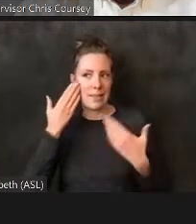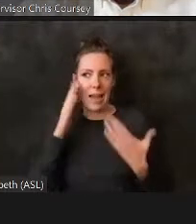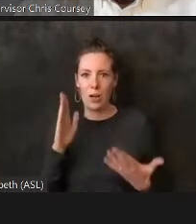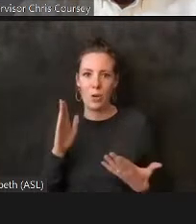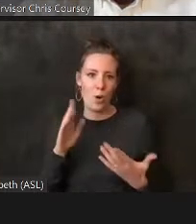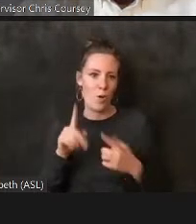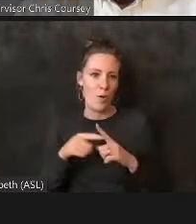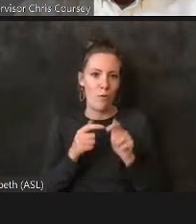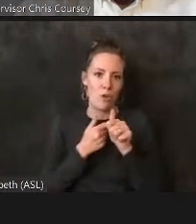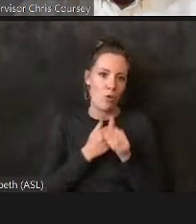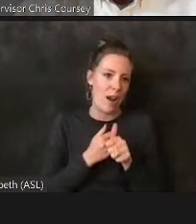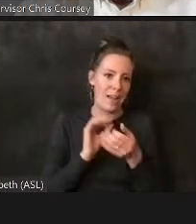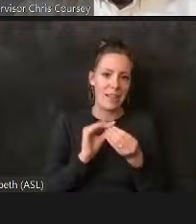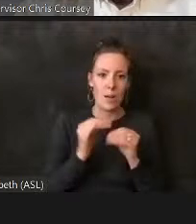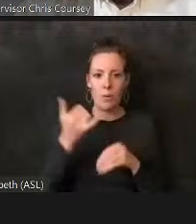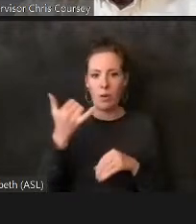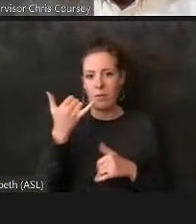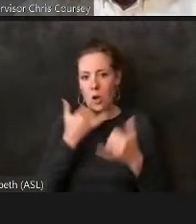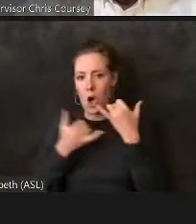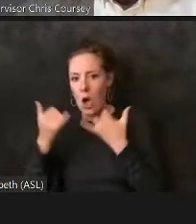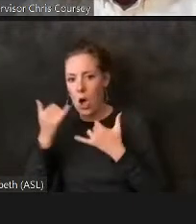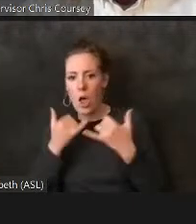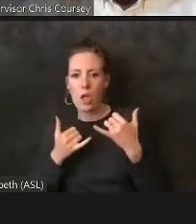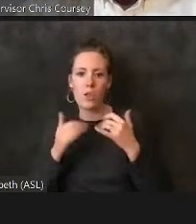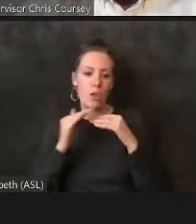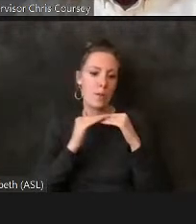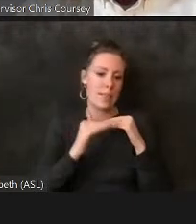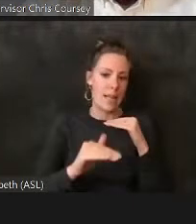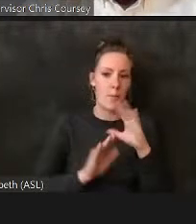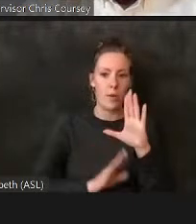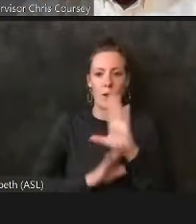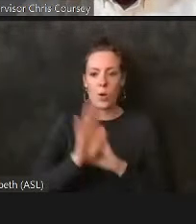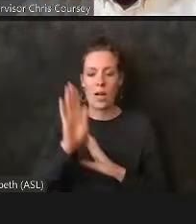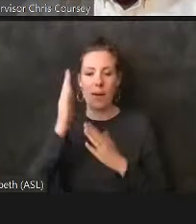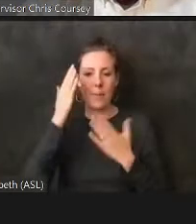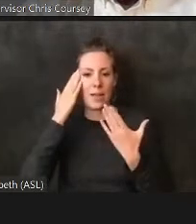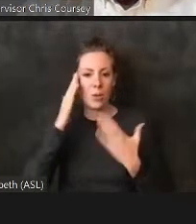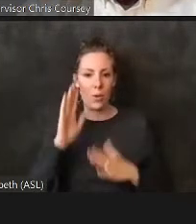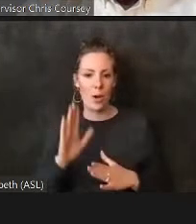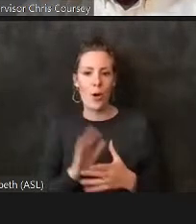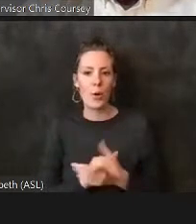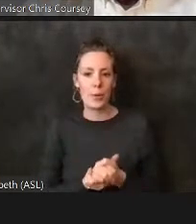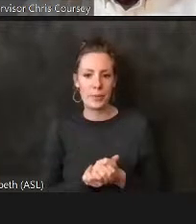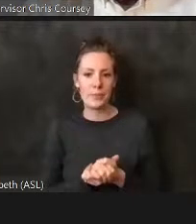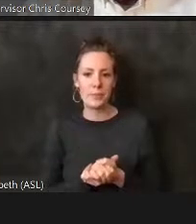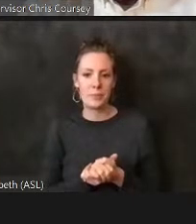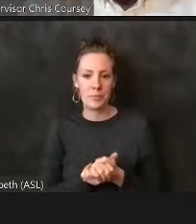they've gone up or stayed stable over the course of the past month.